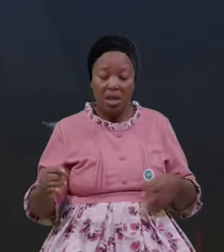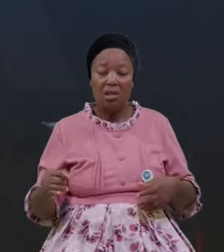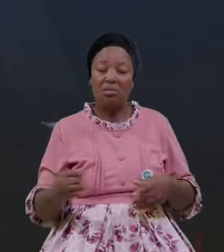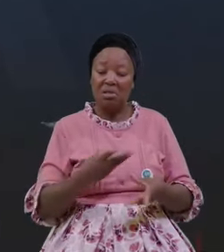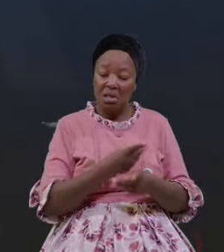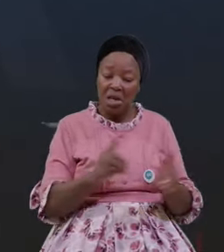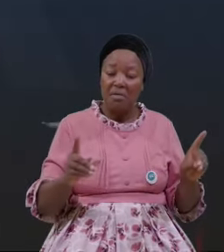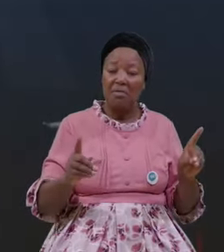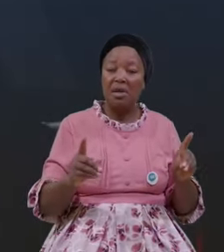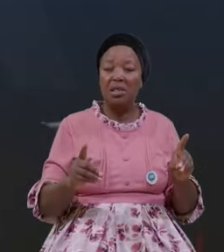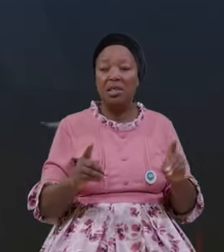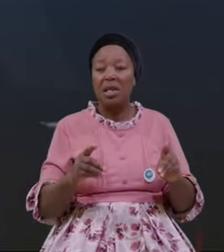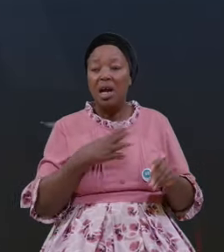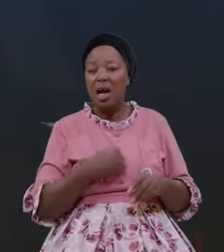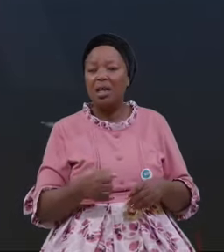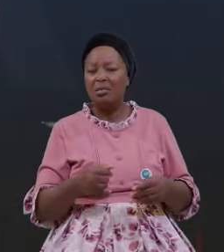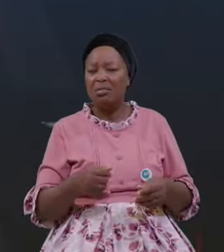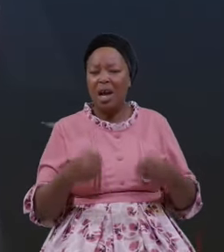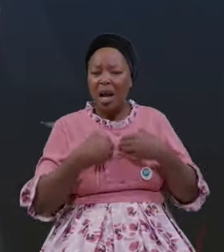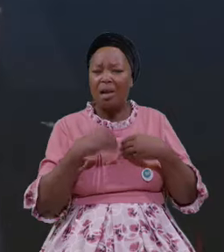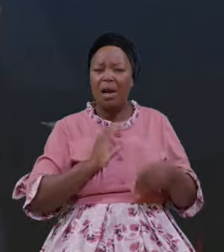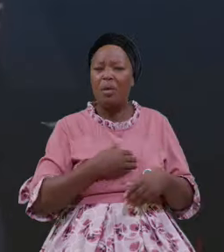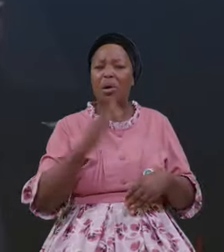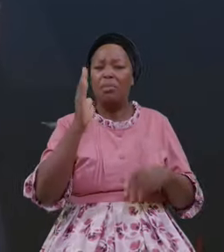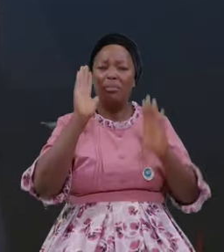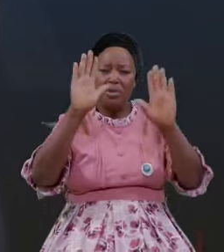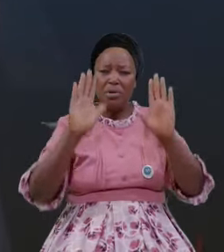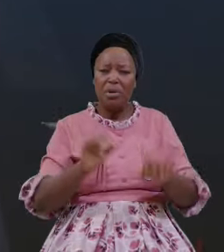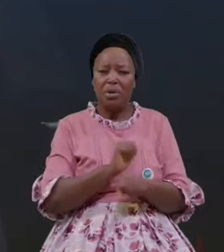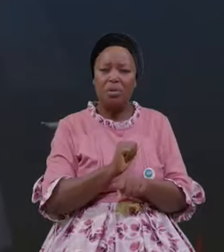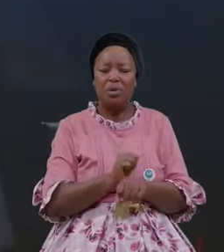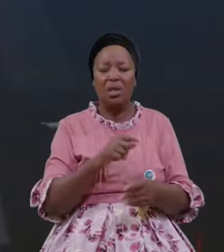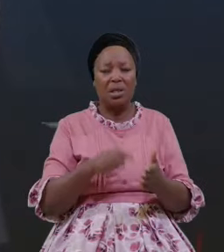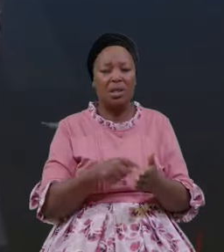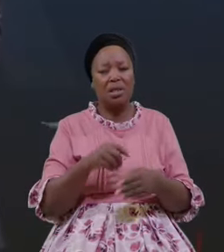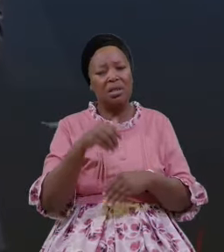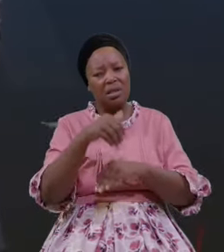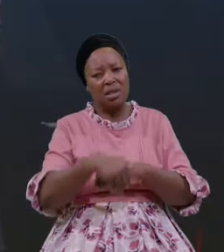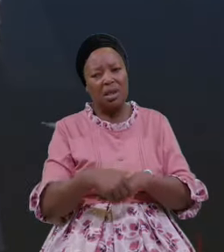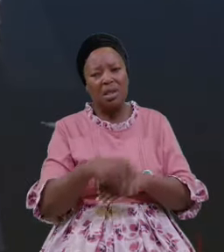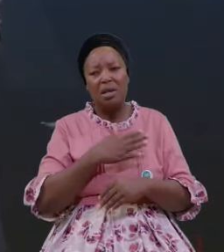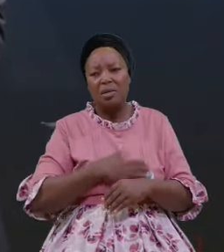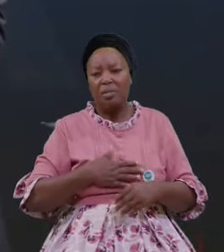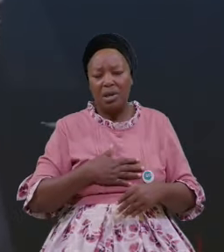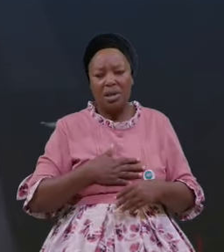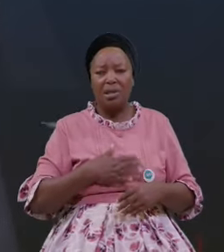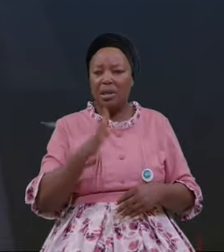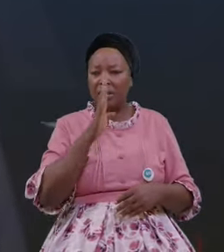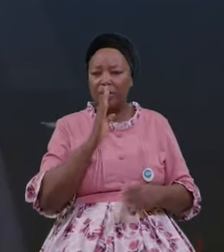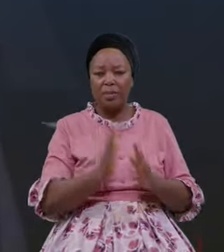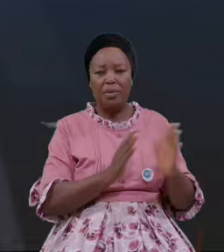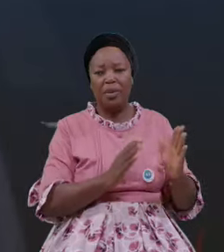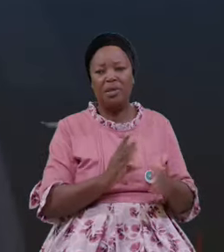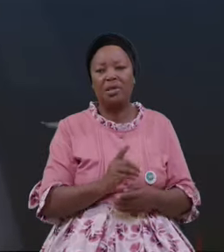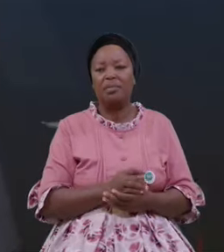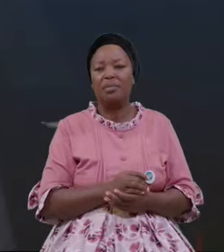be attentive. Don't be focused. Don't go away. Because tomorrow morning, we're no more here. Even tonight, by 10,